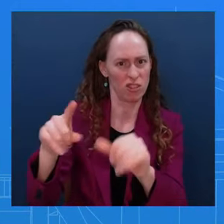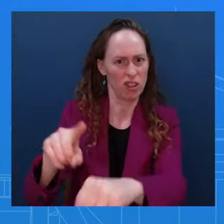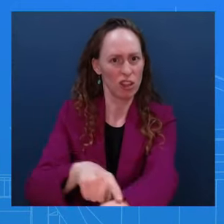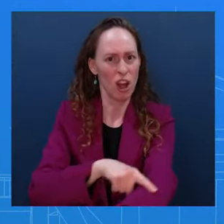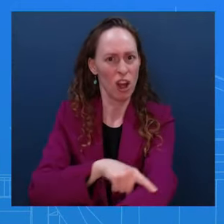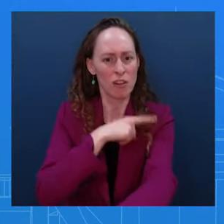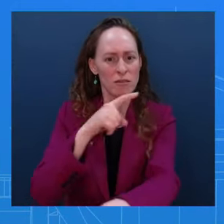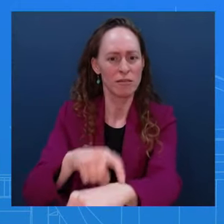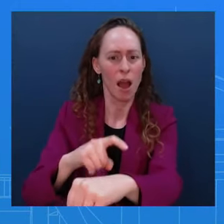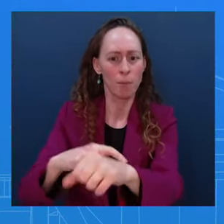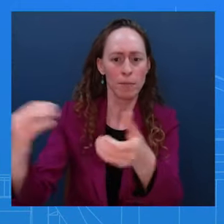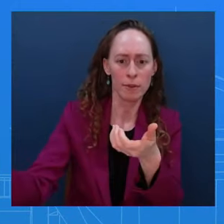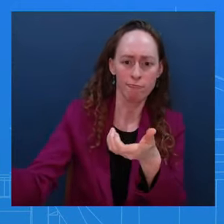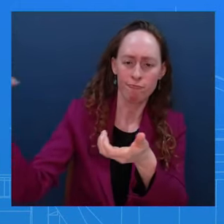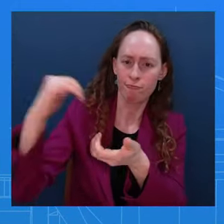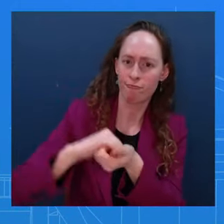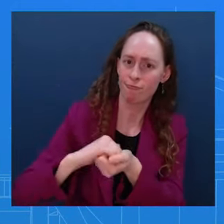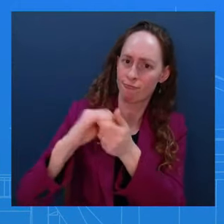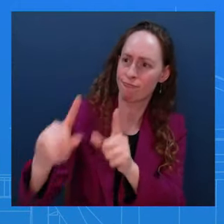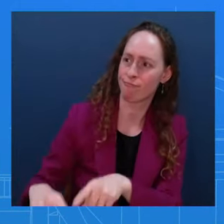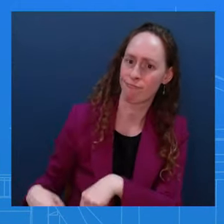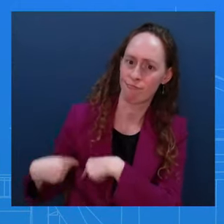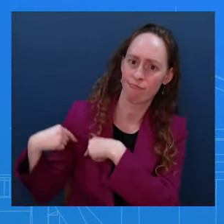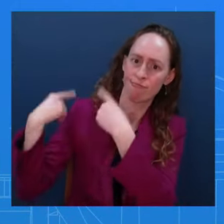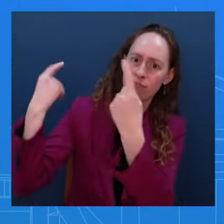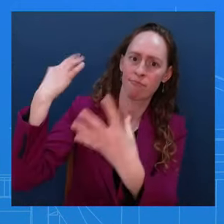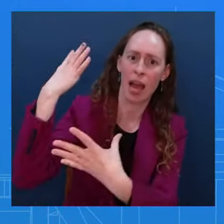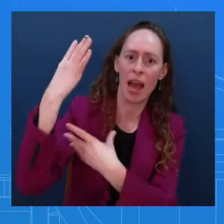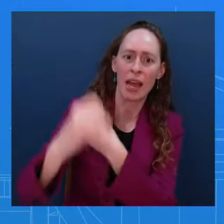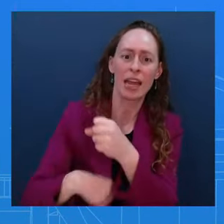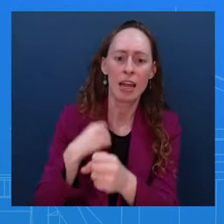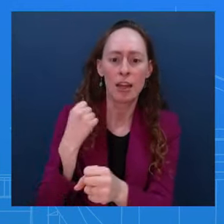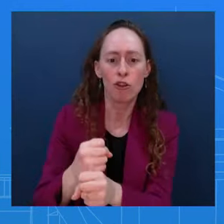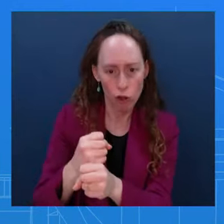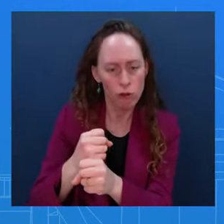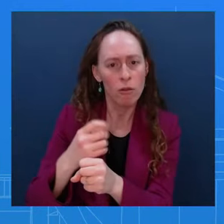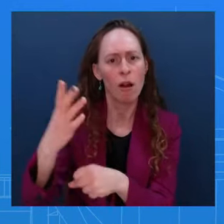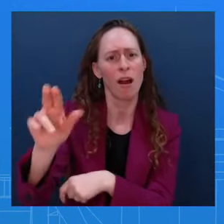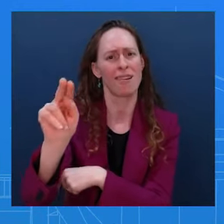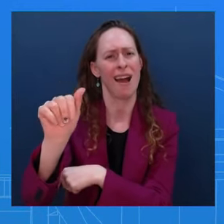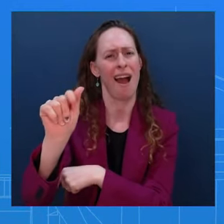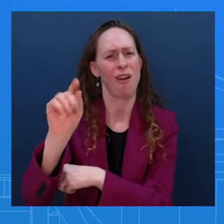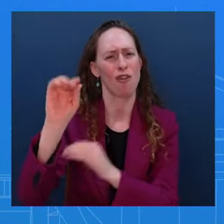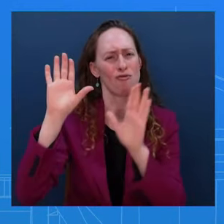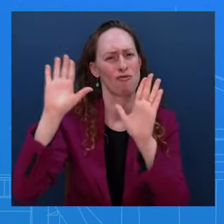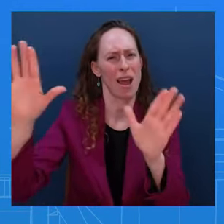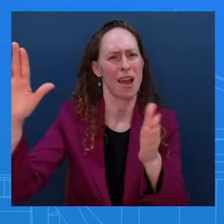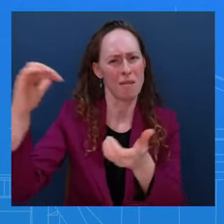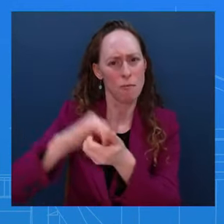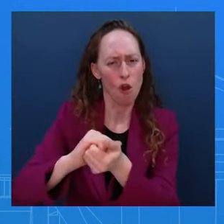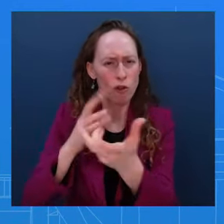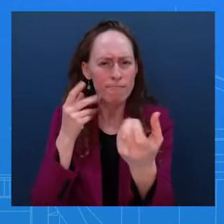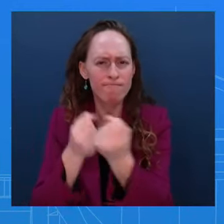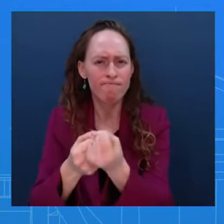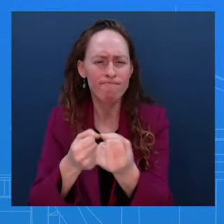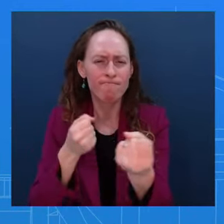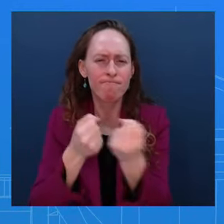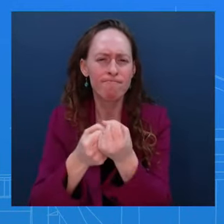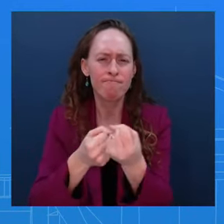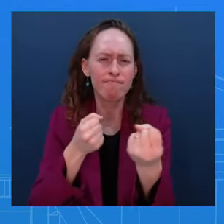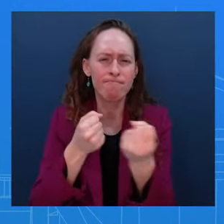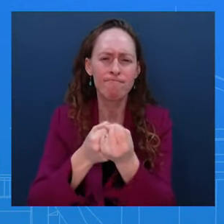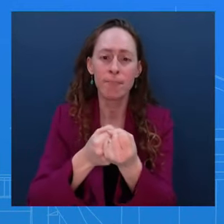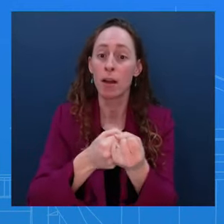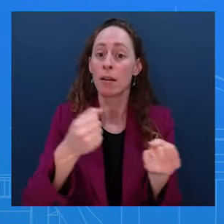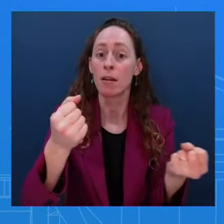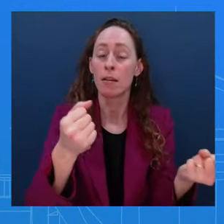has done, not just as a great NATO ally, and they are, but everything they've done to help support Ukraine, including security assistance and hosting more than a